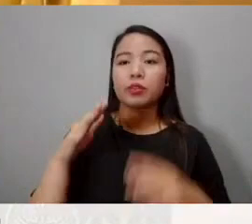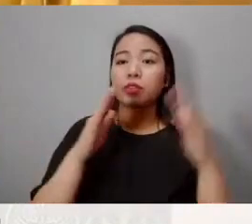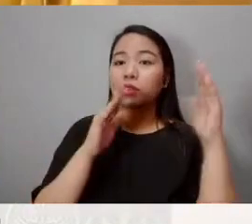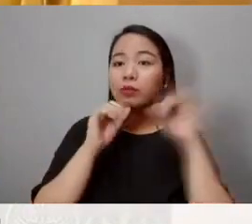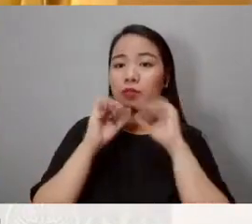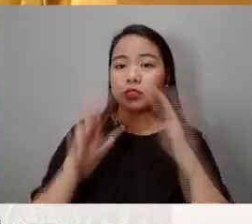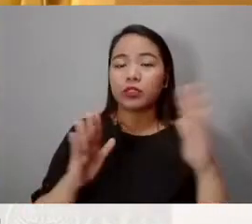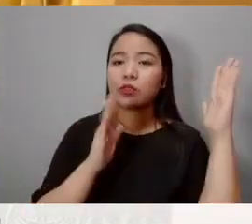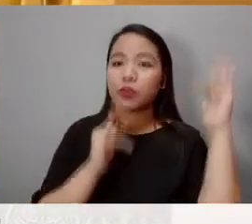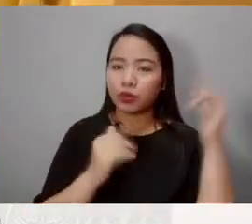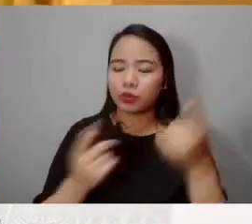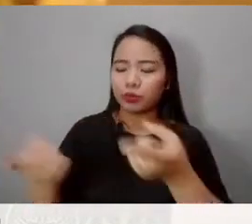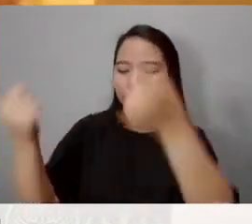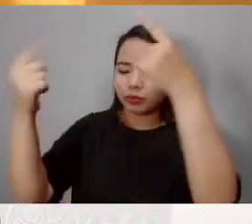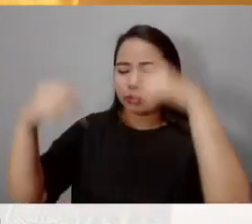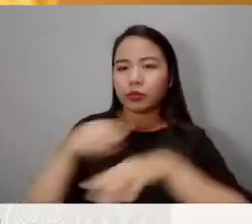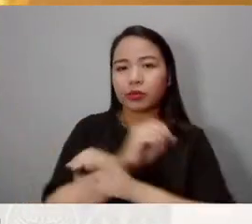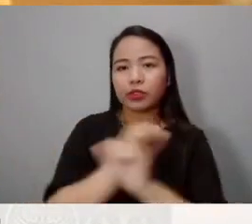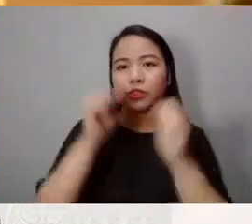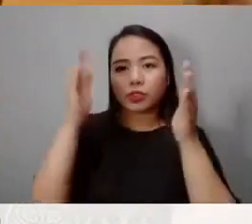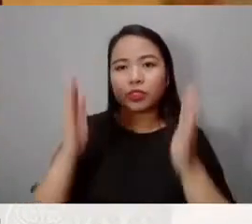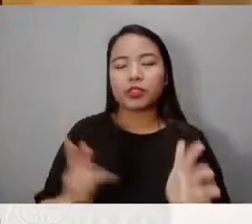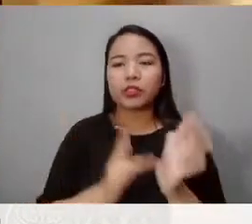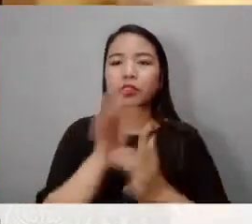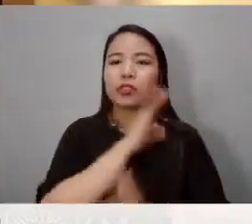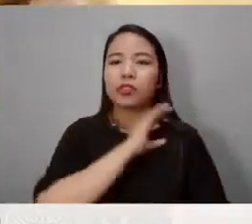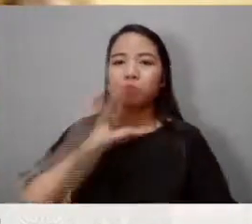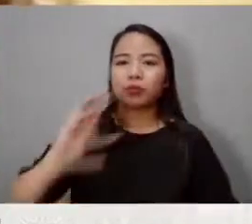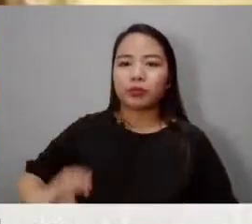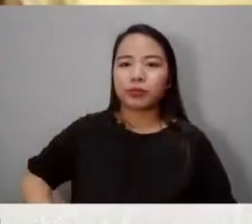coming of our Savior, Jesus Christ.